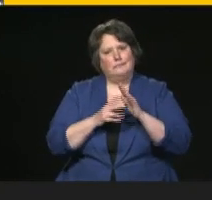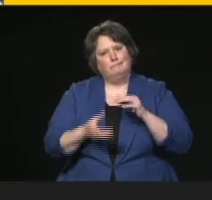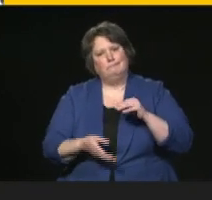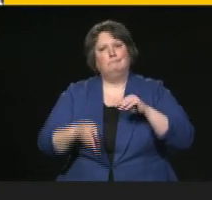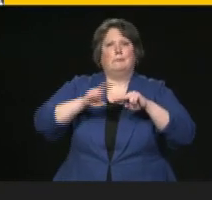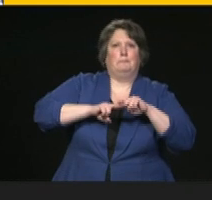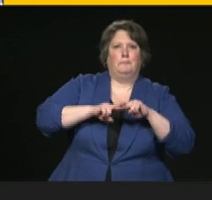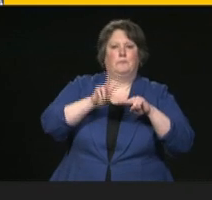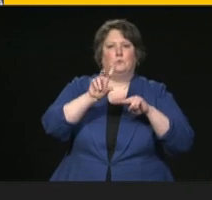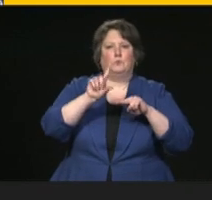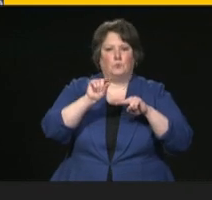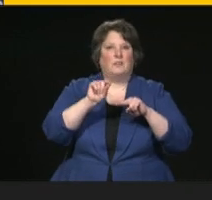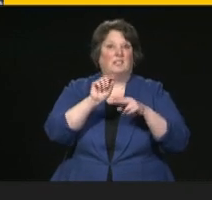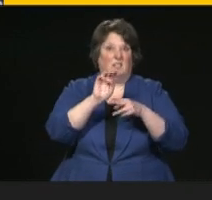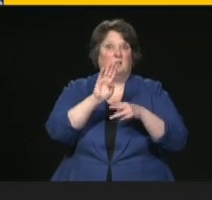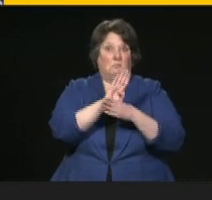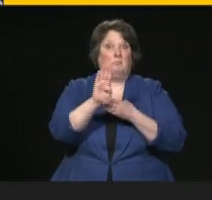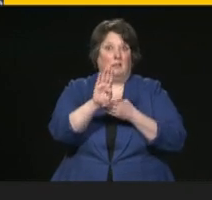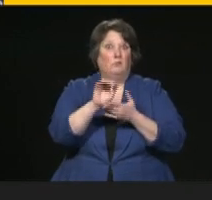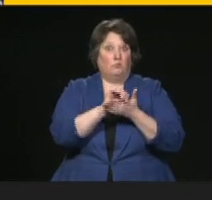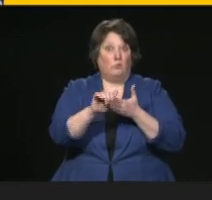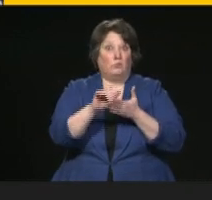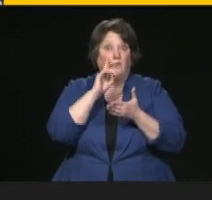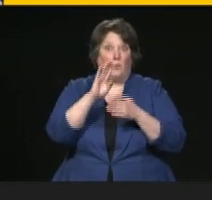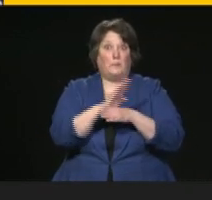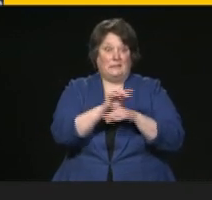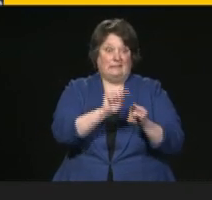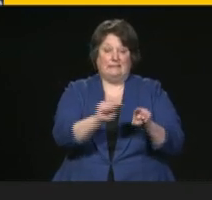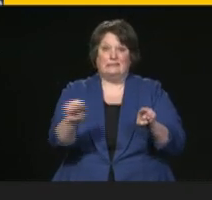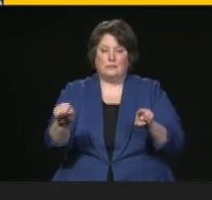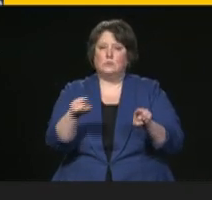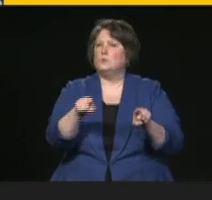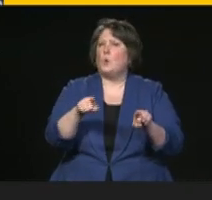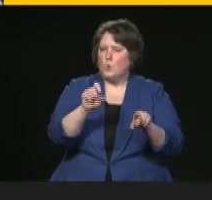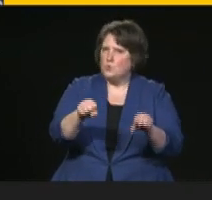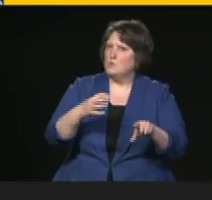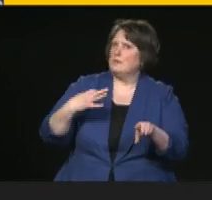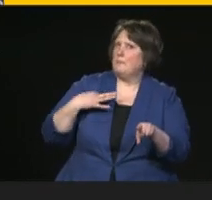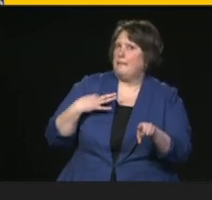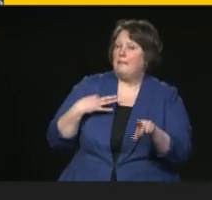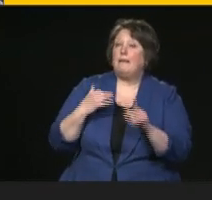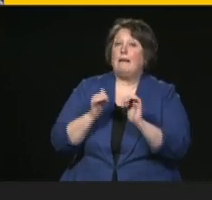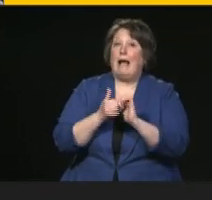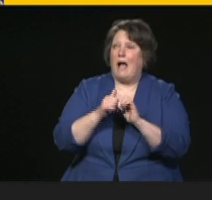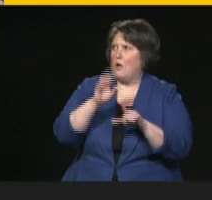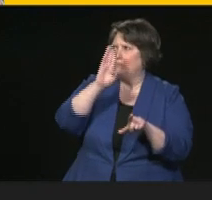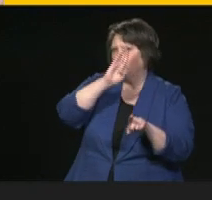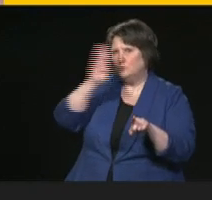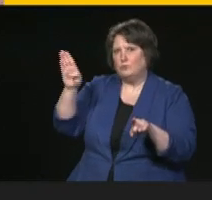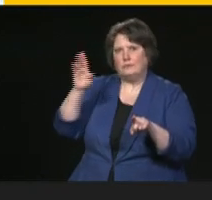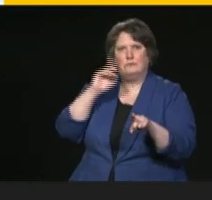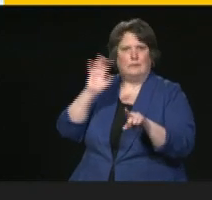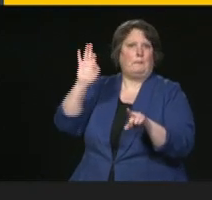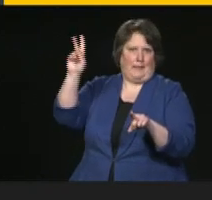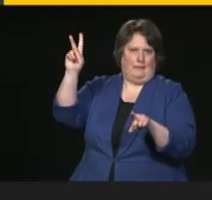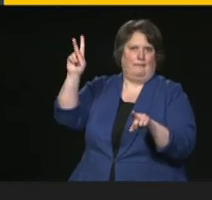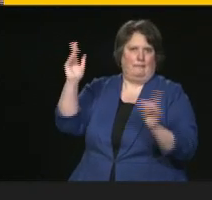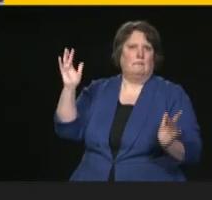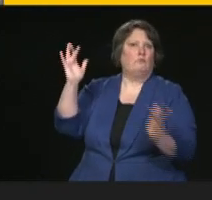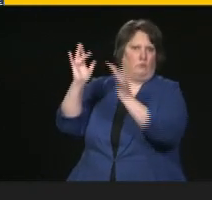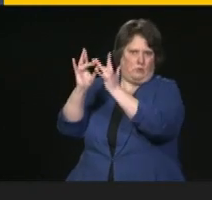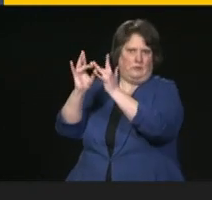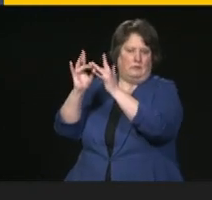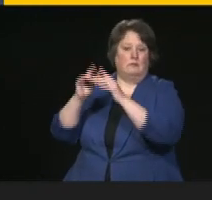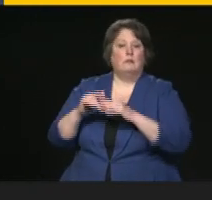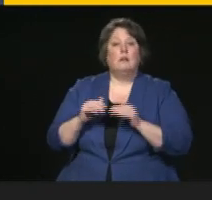able to apply and receive these loans directly through financial institutions. Small and medium-sized enterprises will